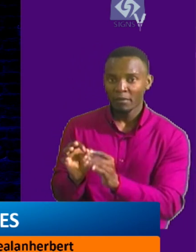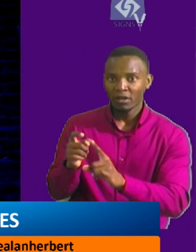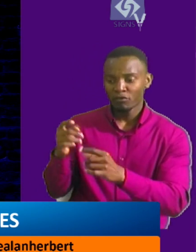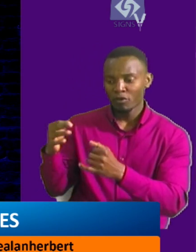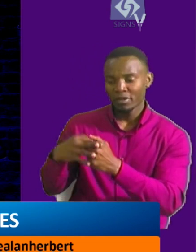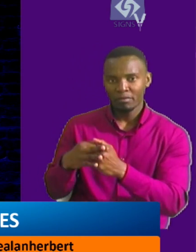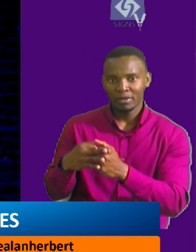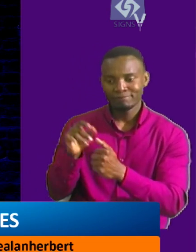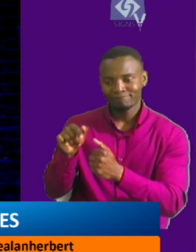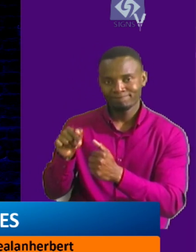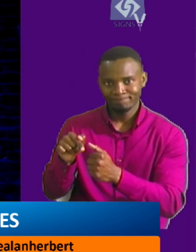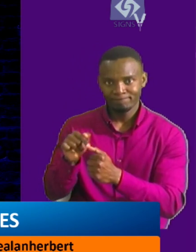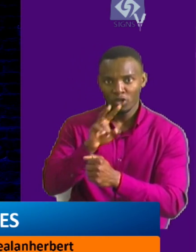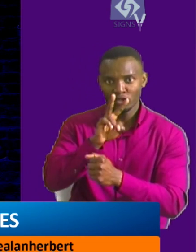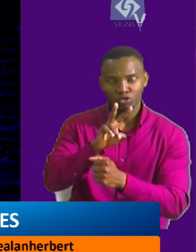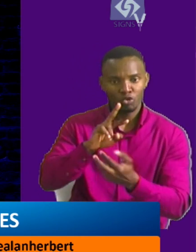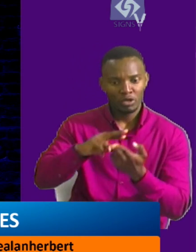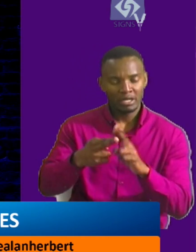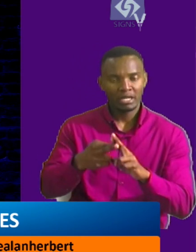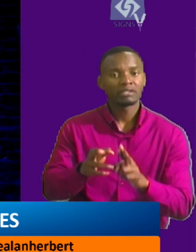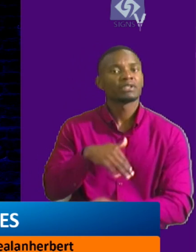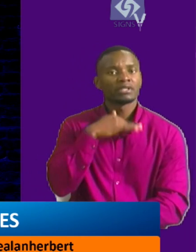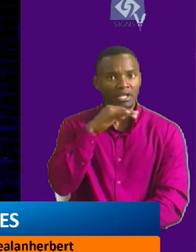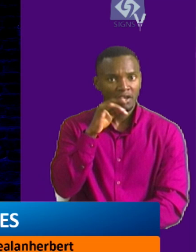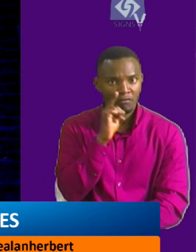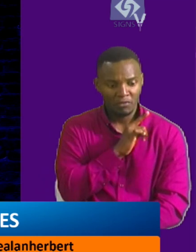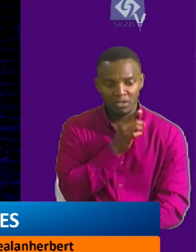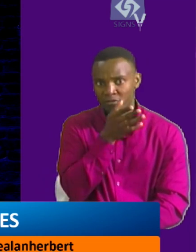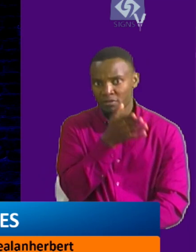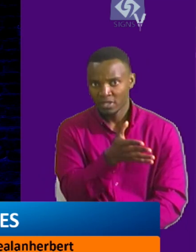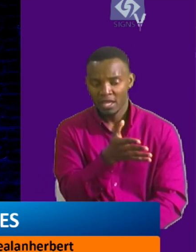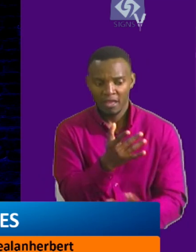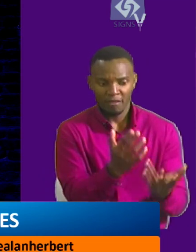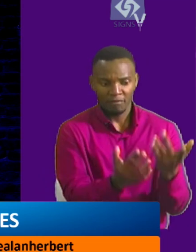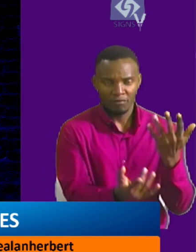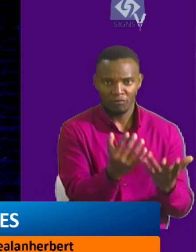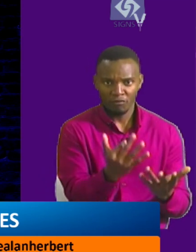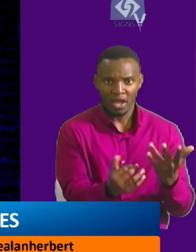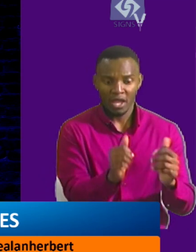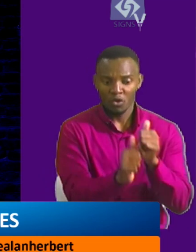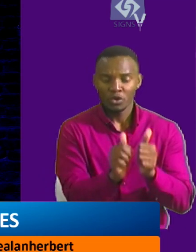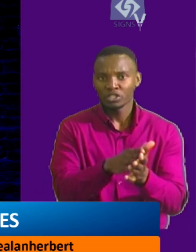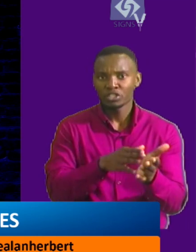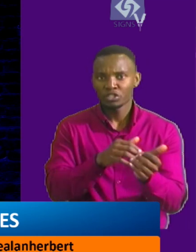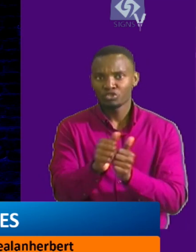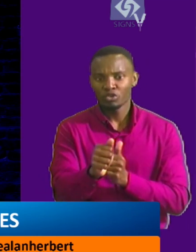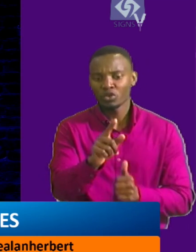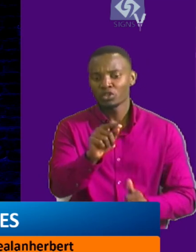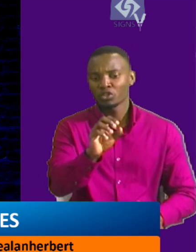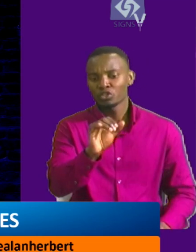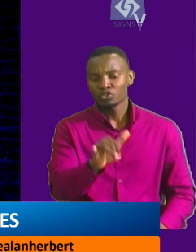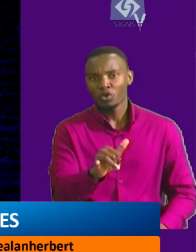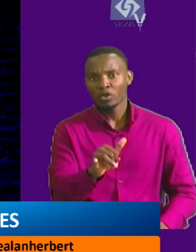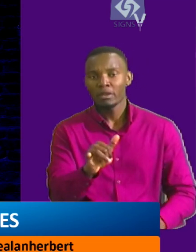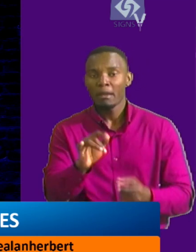mourning the death of two relatives in the inferno that destroyed Toy Market. The Kevin Ocheng and